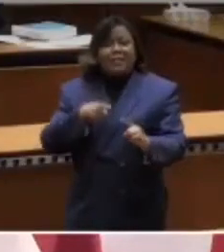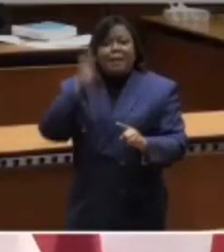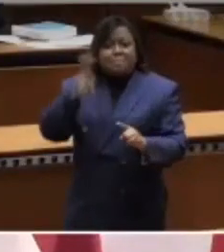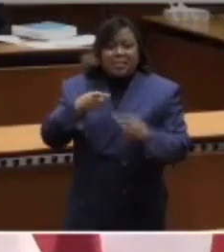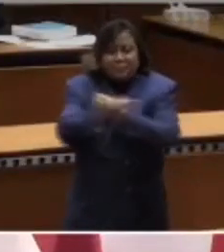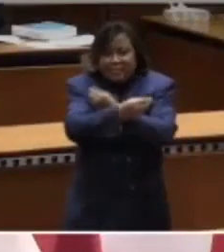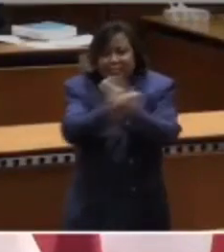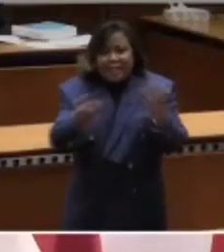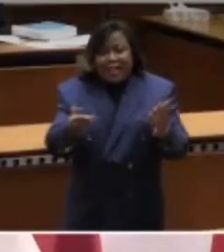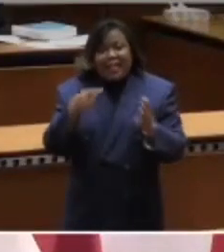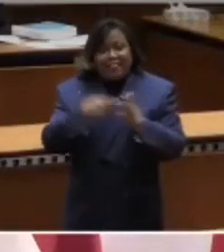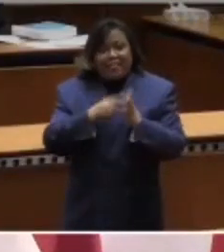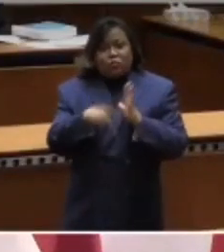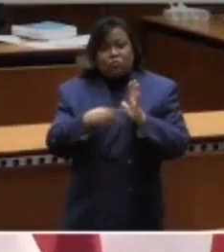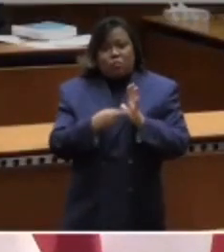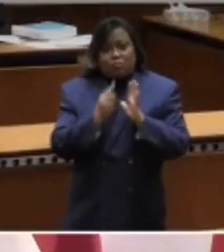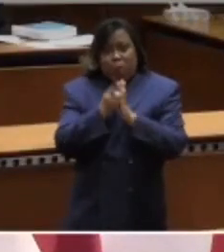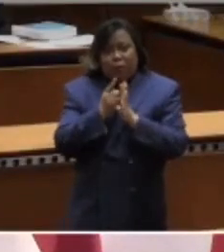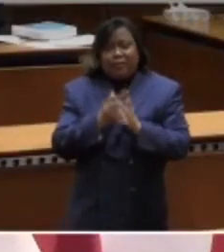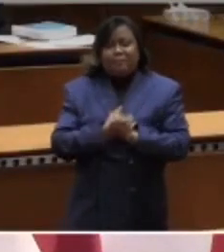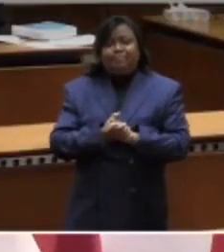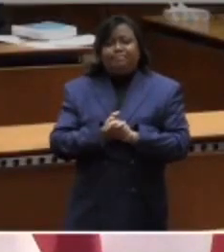must be said in this moment.